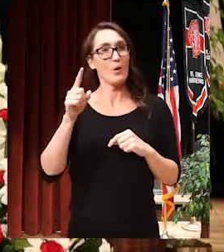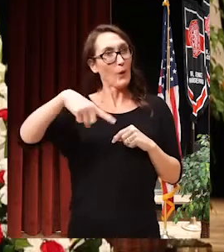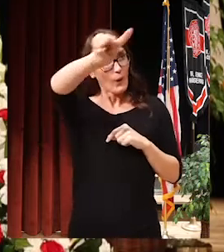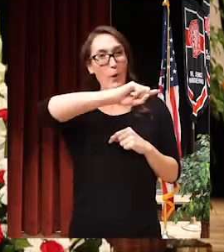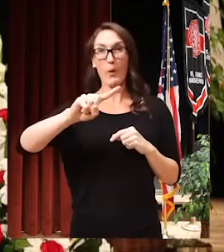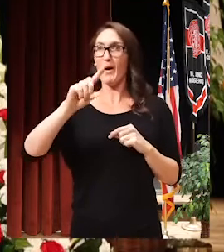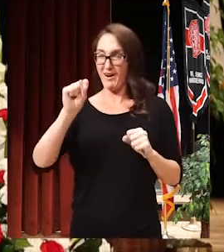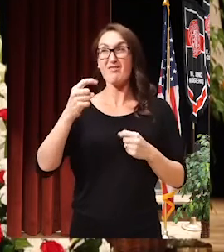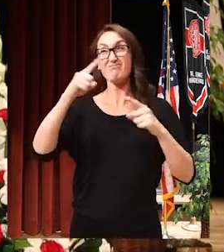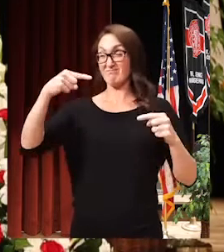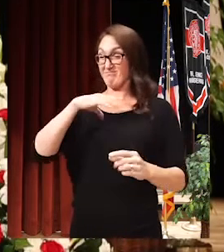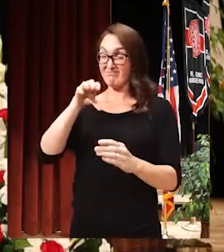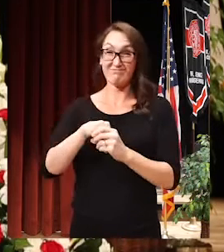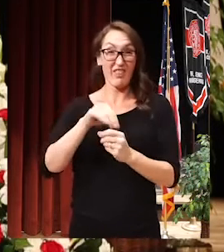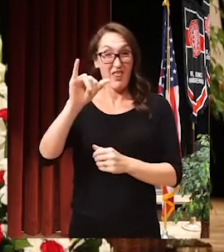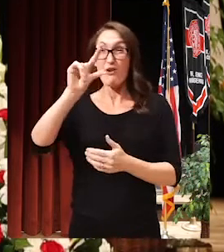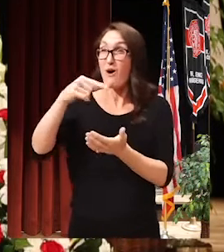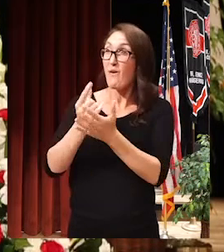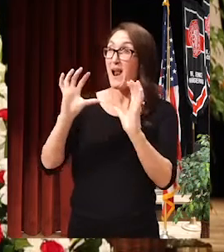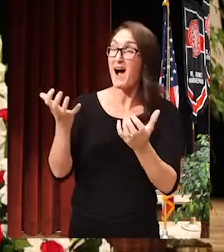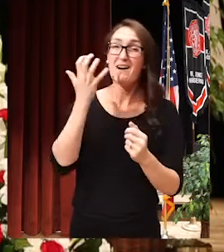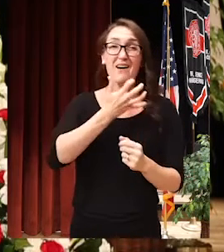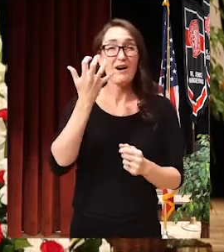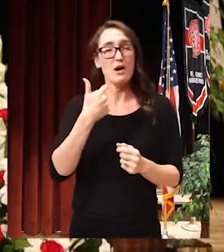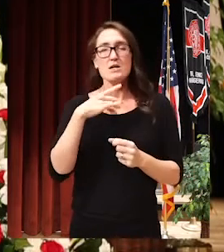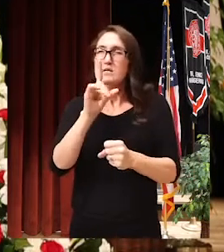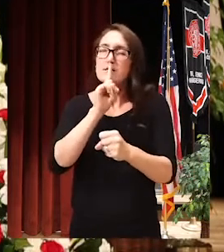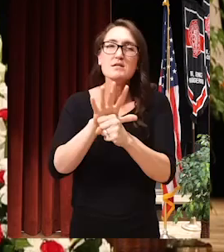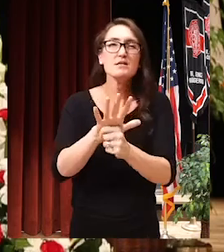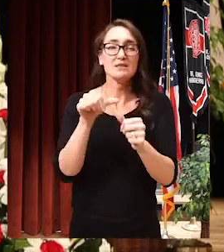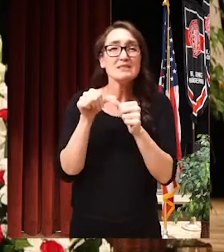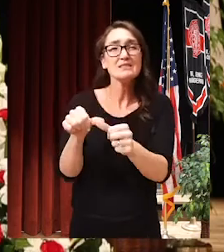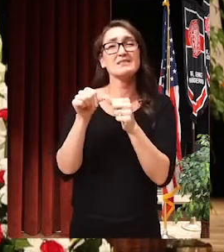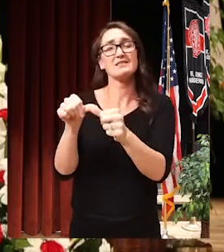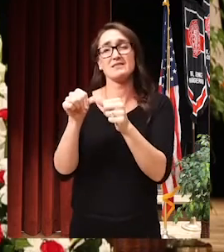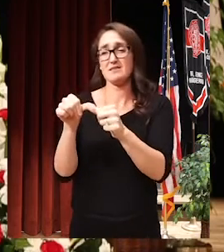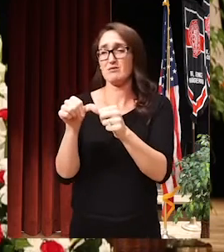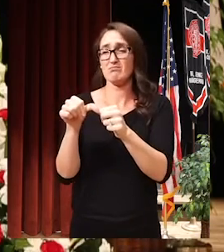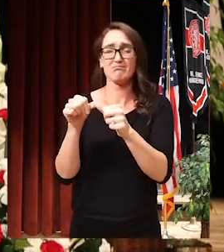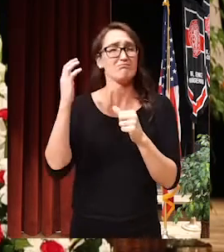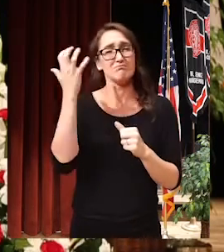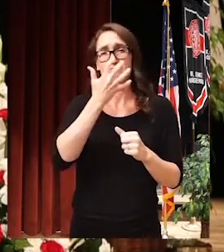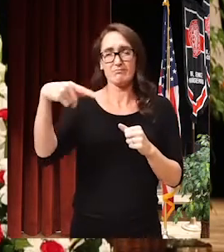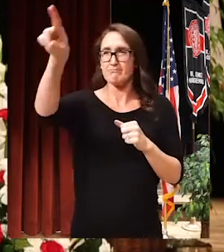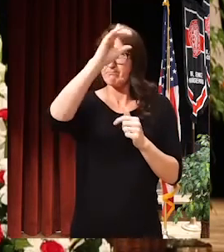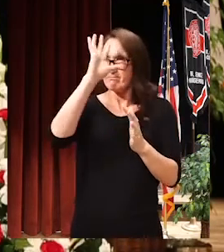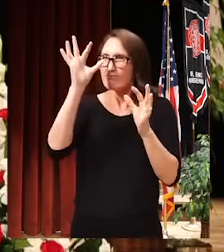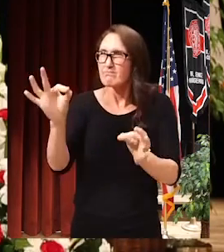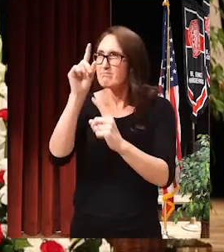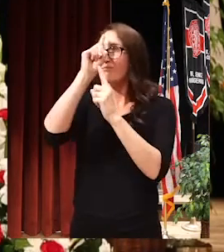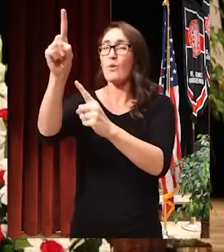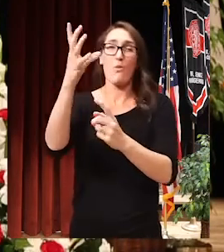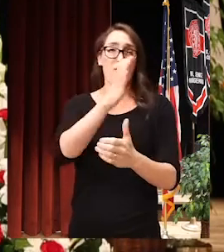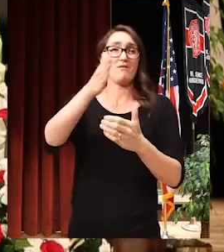showed incredible resolve, incredible perseverance, and incredible determination to complete